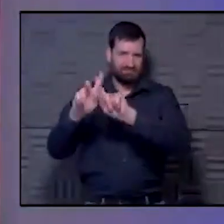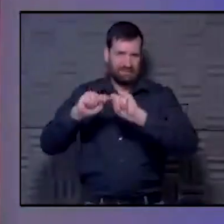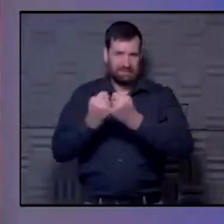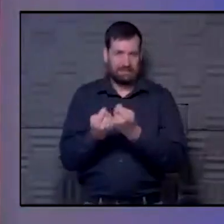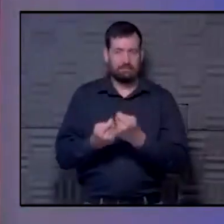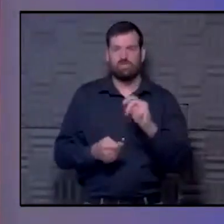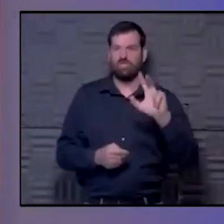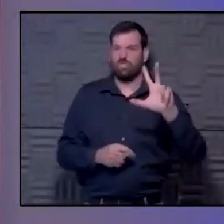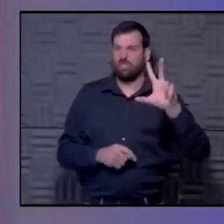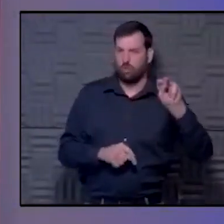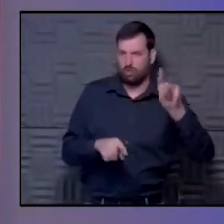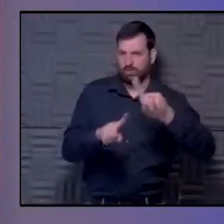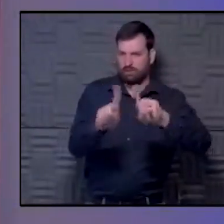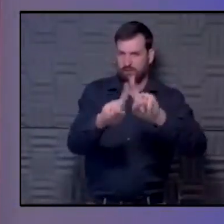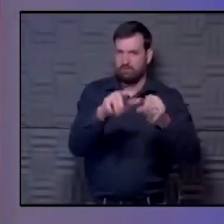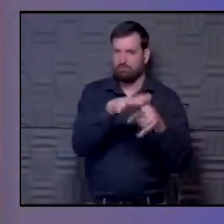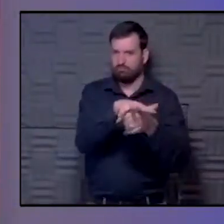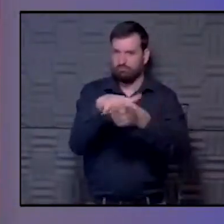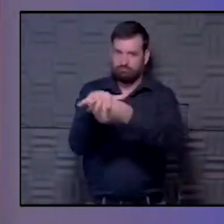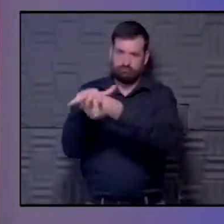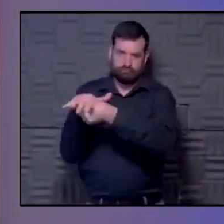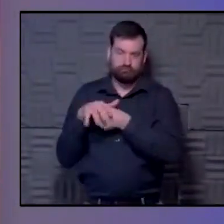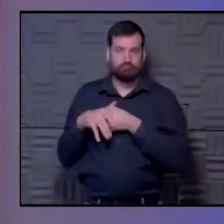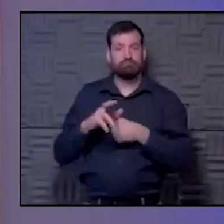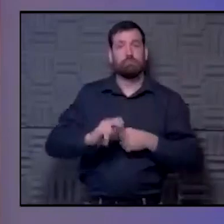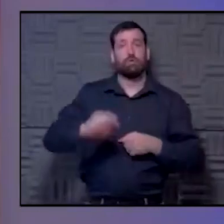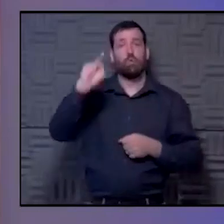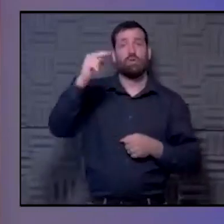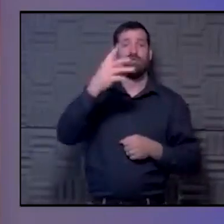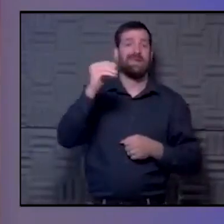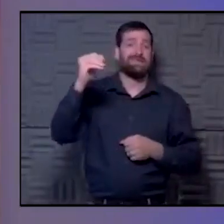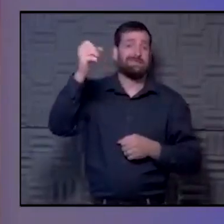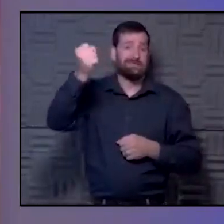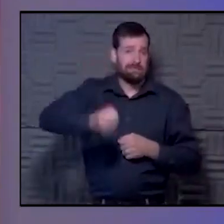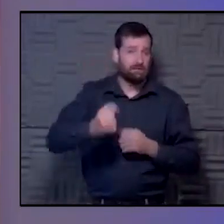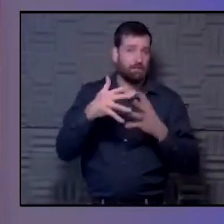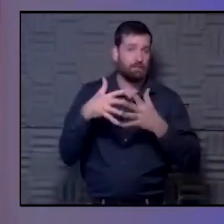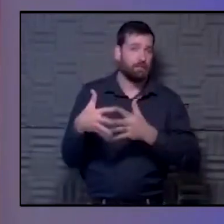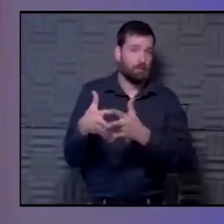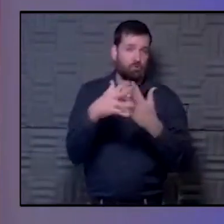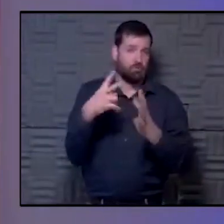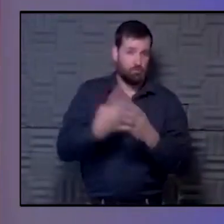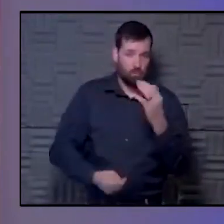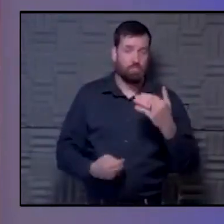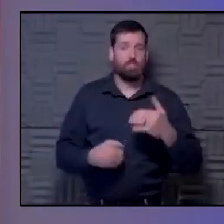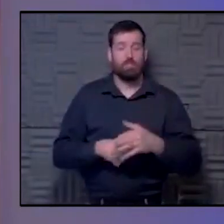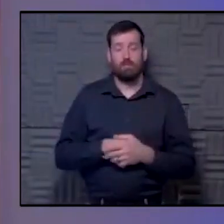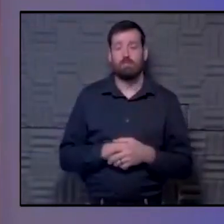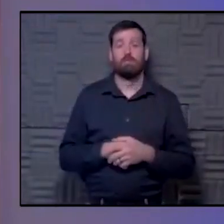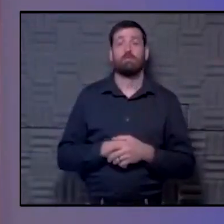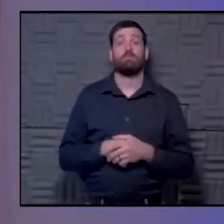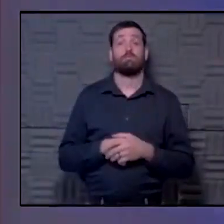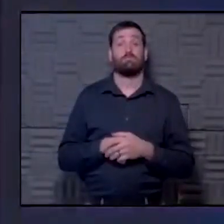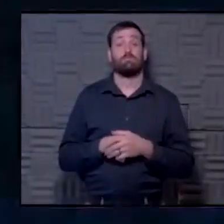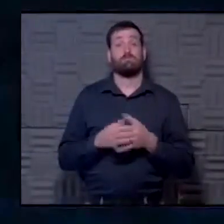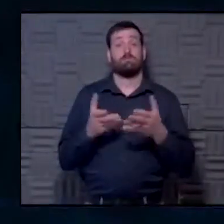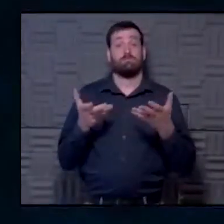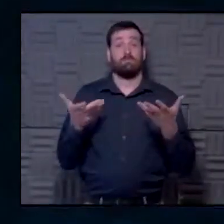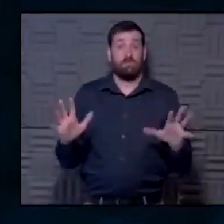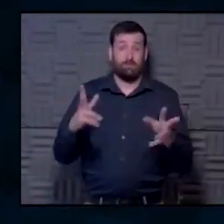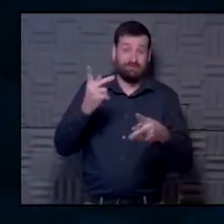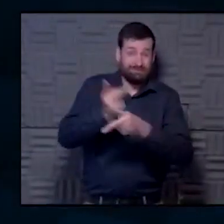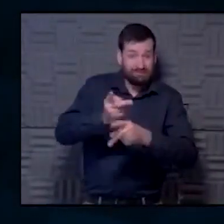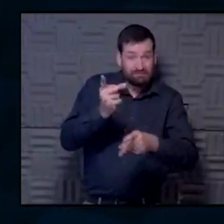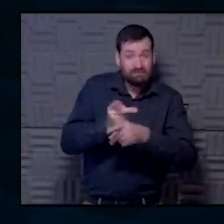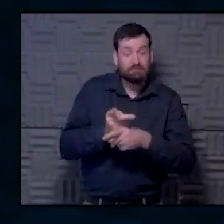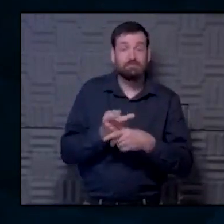different sites around North America and South America, and we have now treated, believe it or